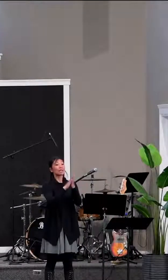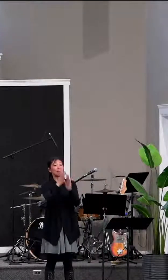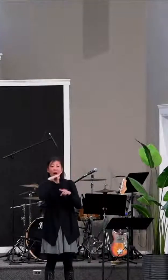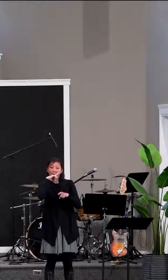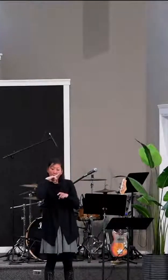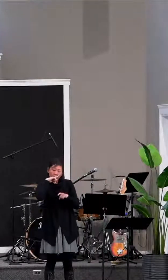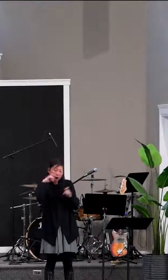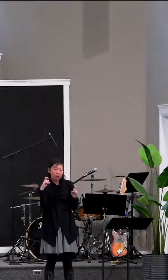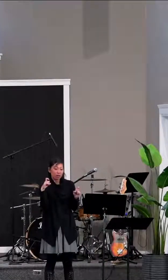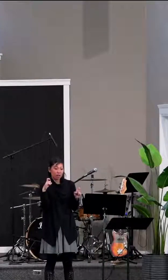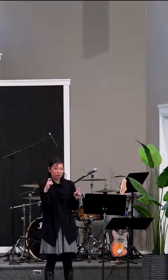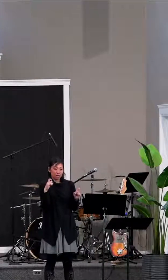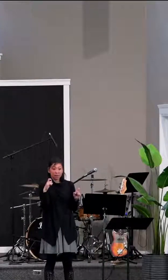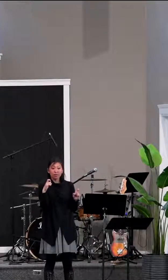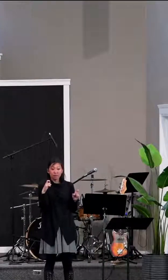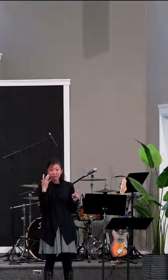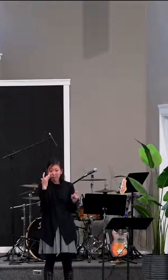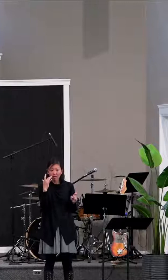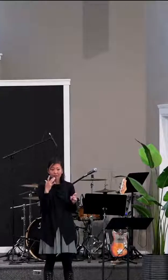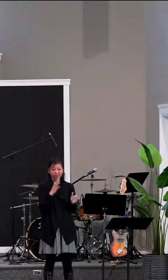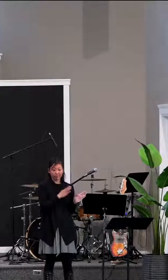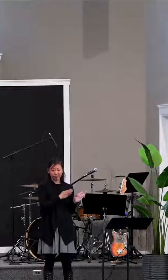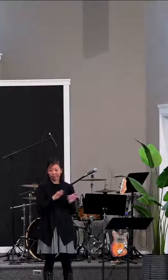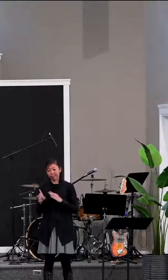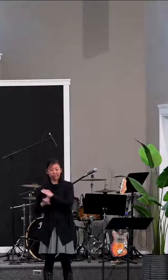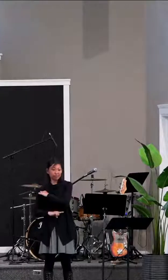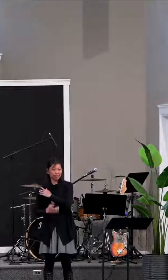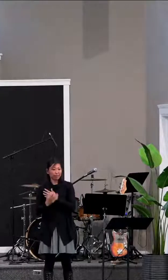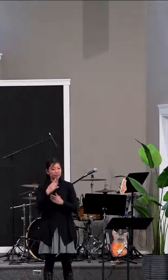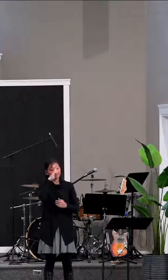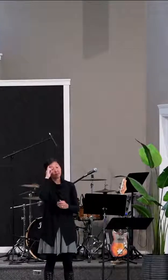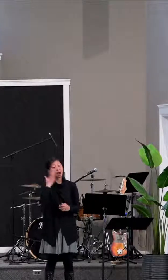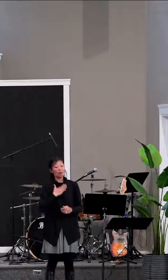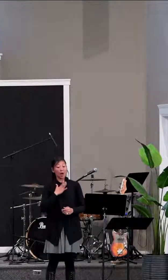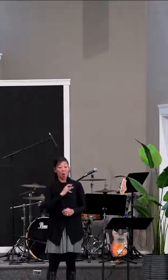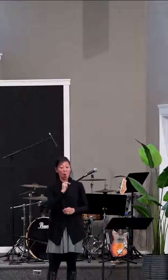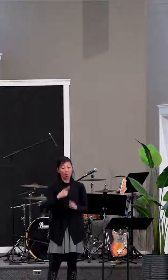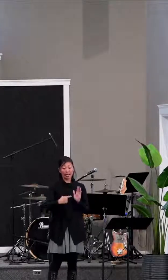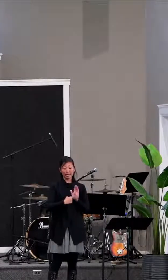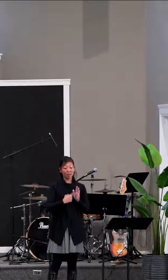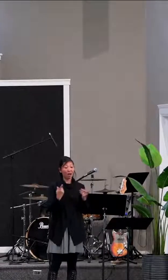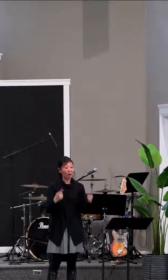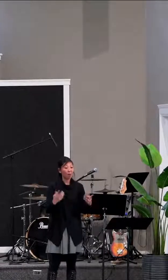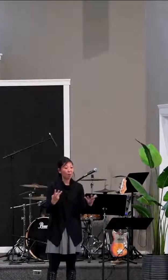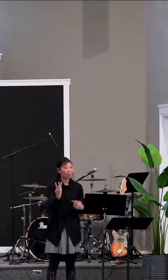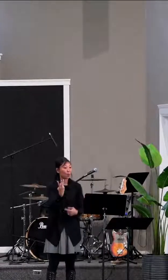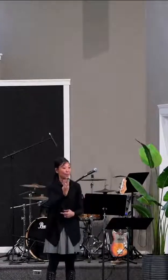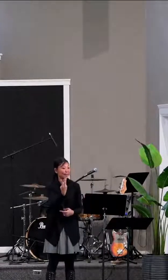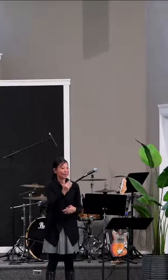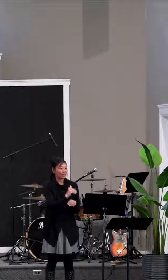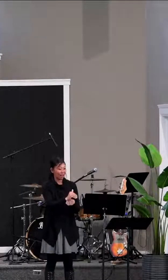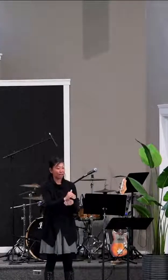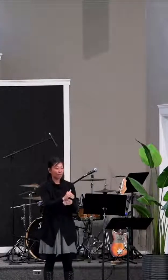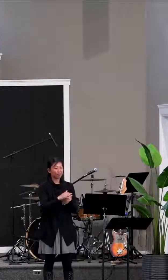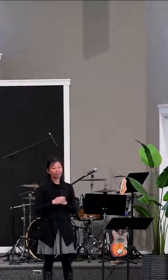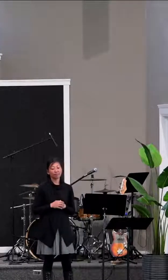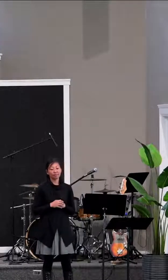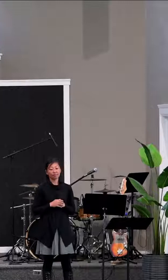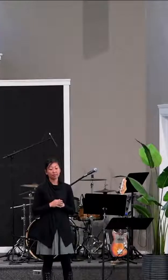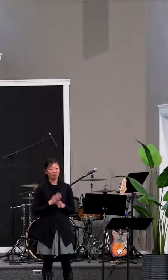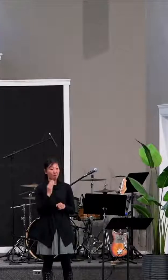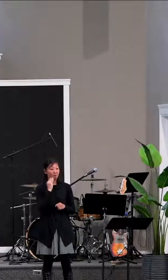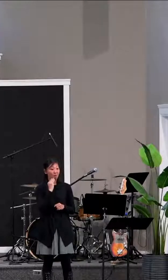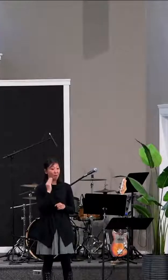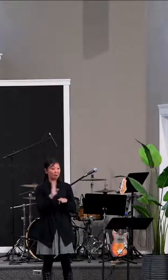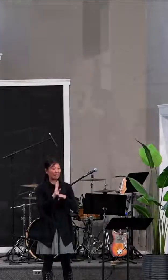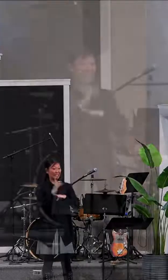hurry. He writes, "A humbling example from my own life took place on Wednesday night. I was driving home particularly